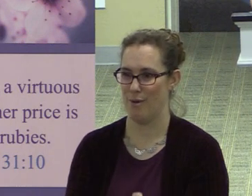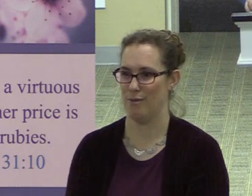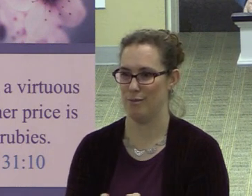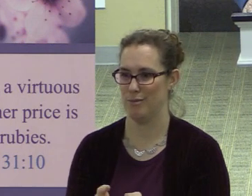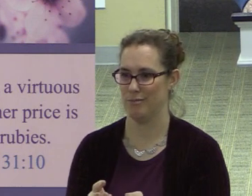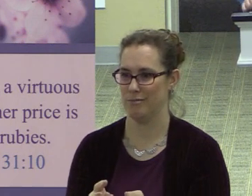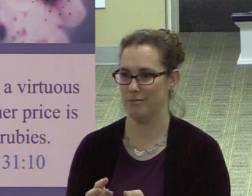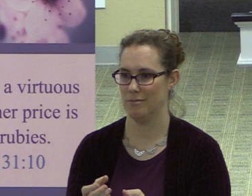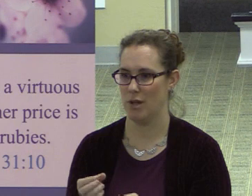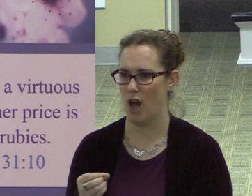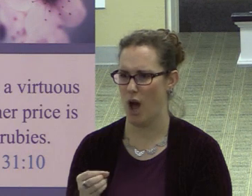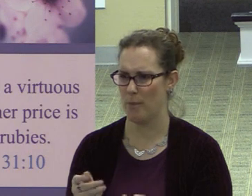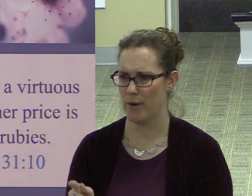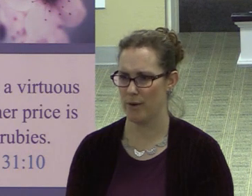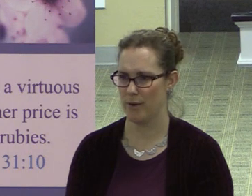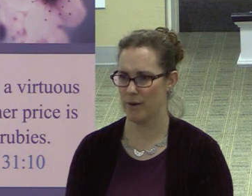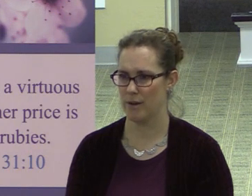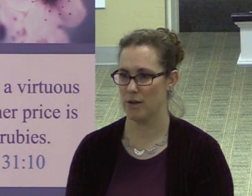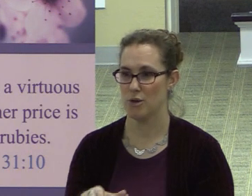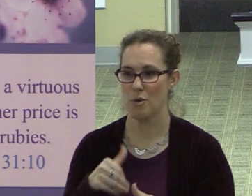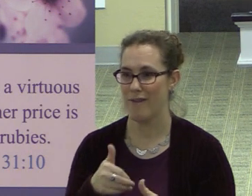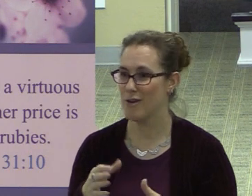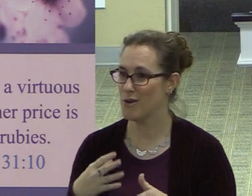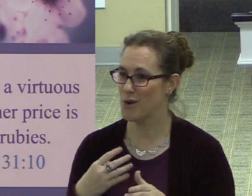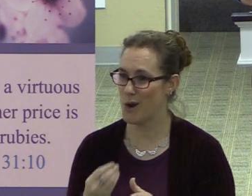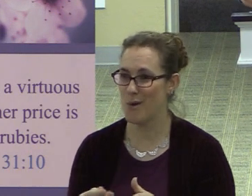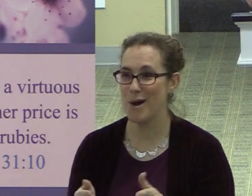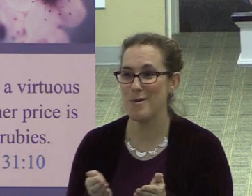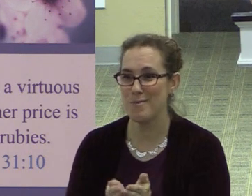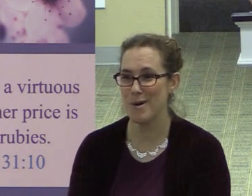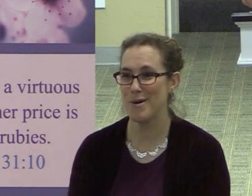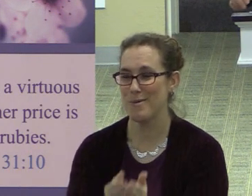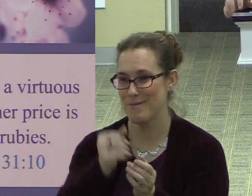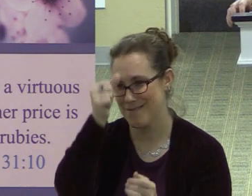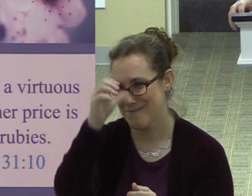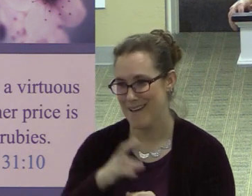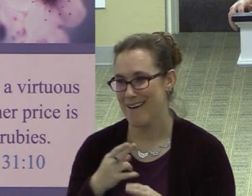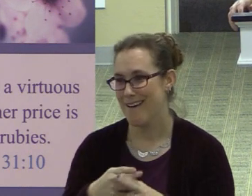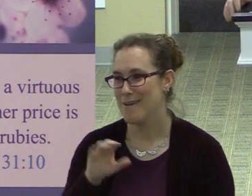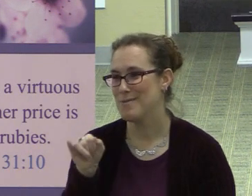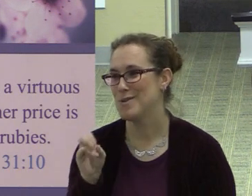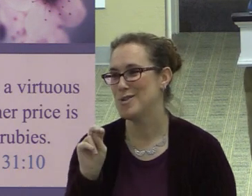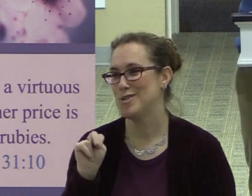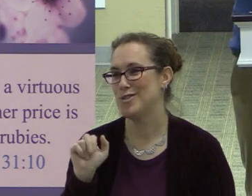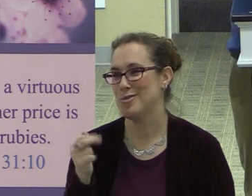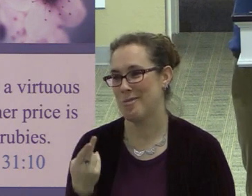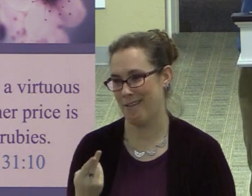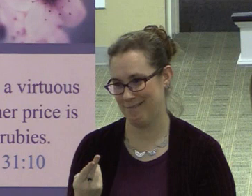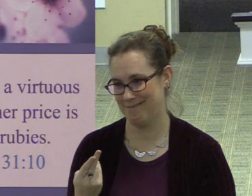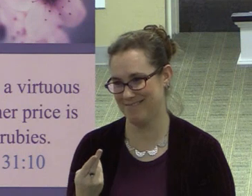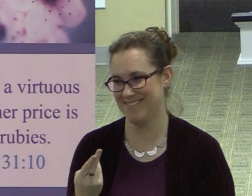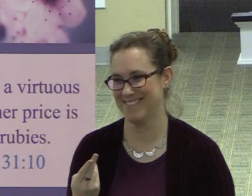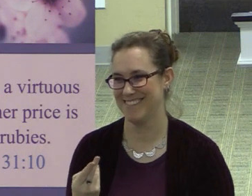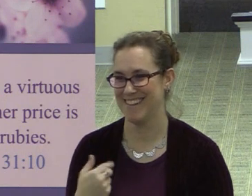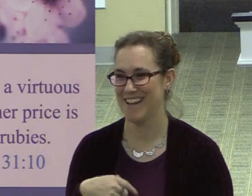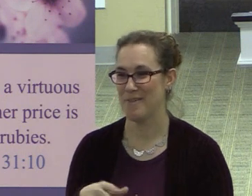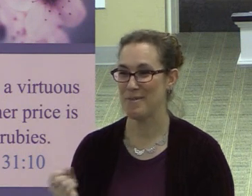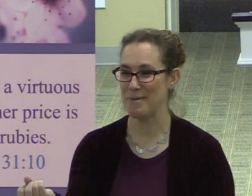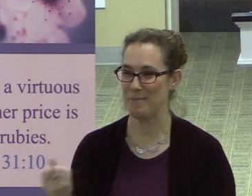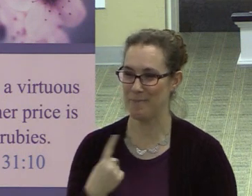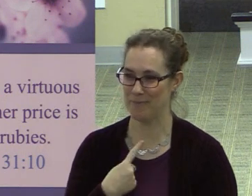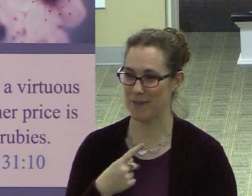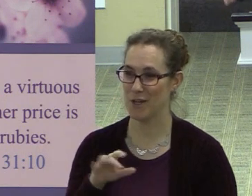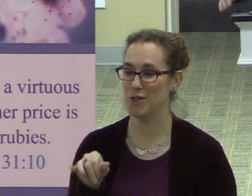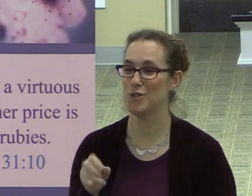Jonah. Don't ever go on a boat with a guy named Jonah. So stupid was that. And we're coming back,